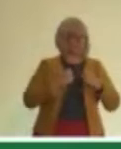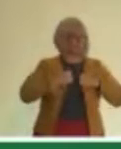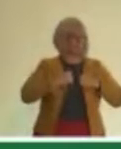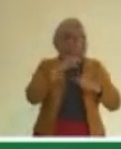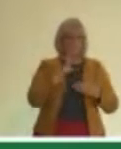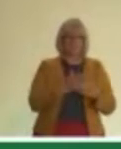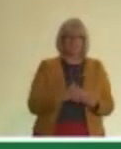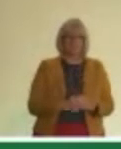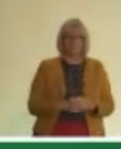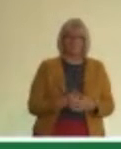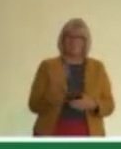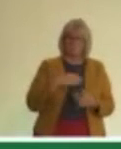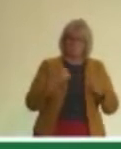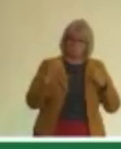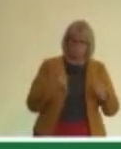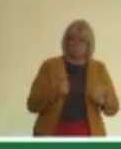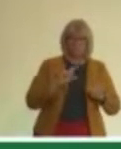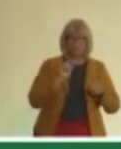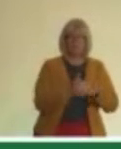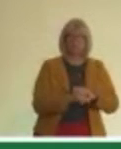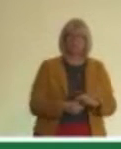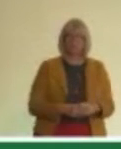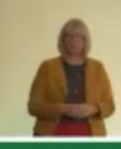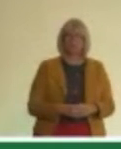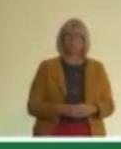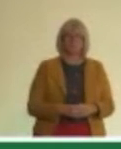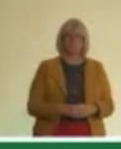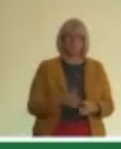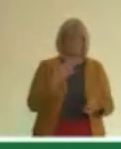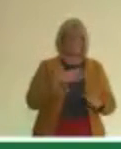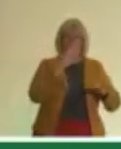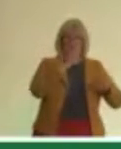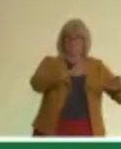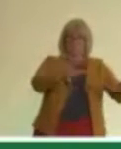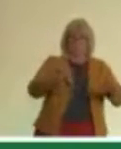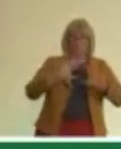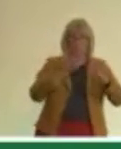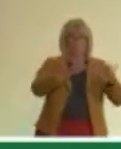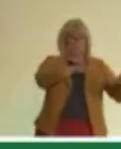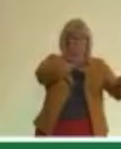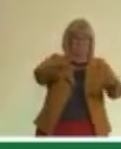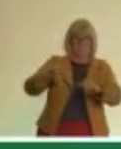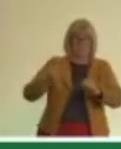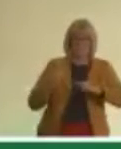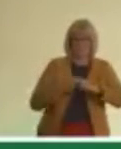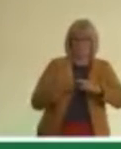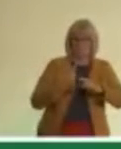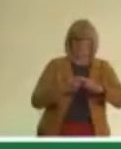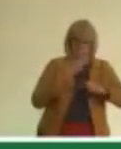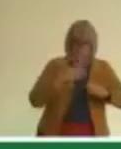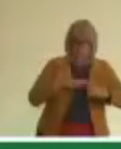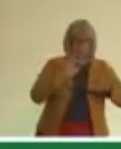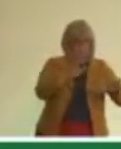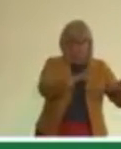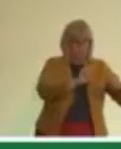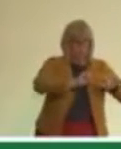incremental change and actually saying to the world, there is an urgent crisis that we need to wake up to. I wish that every Green who put their name